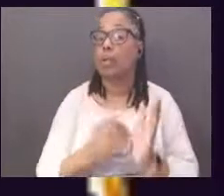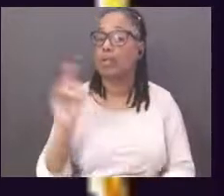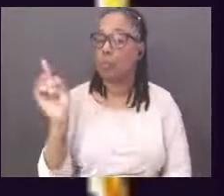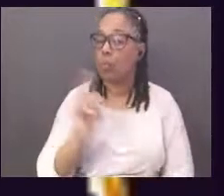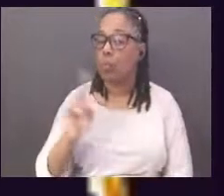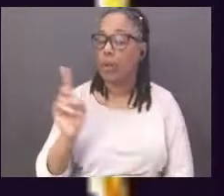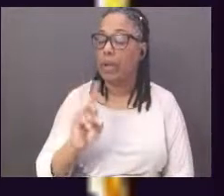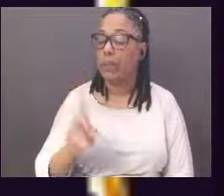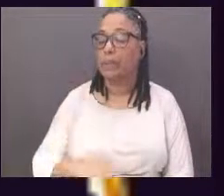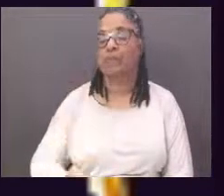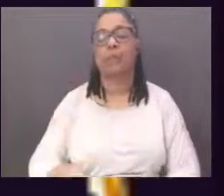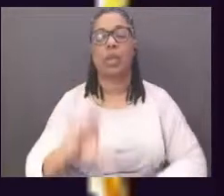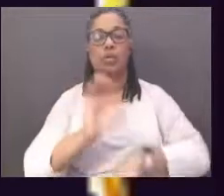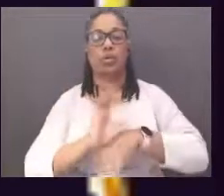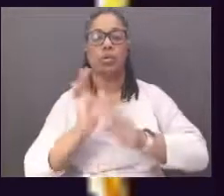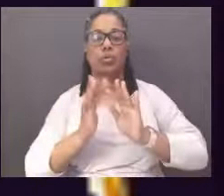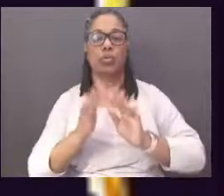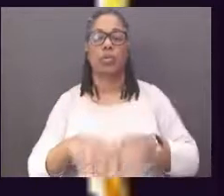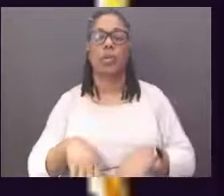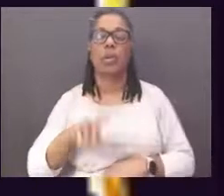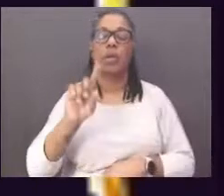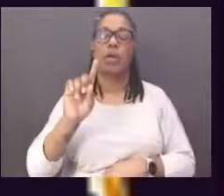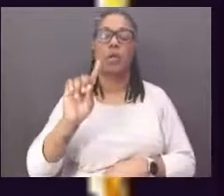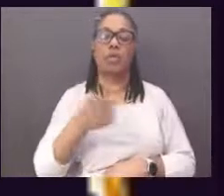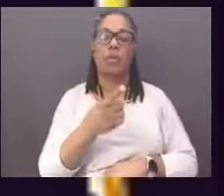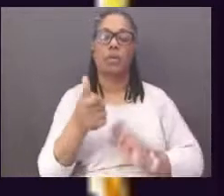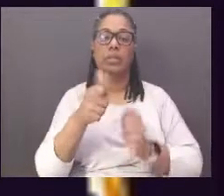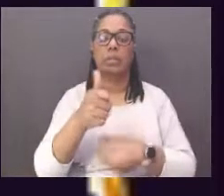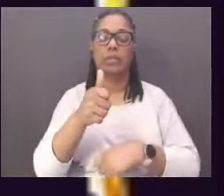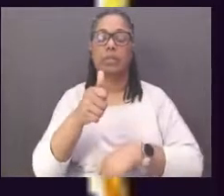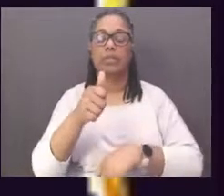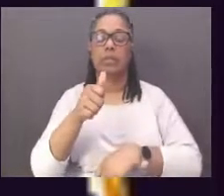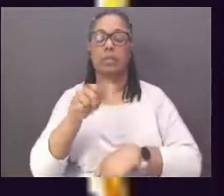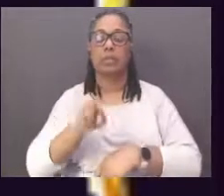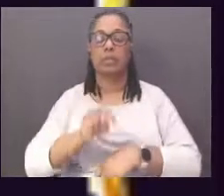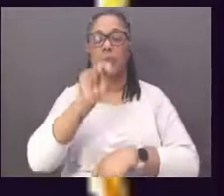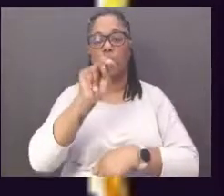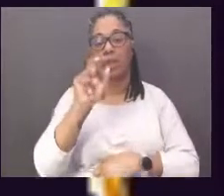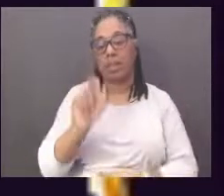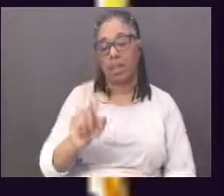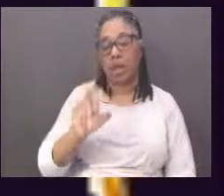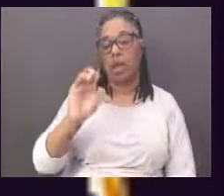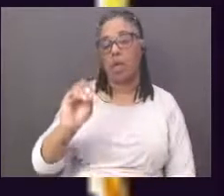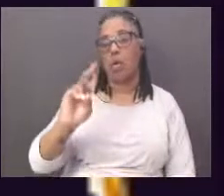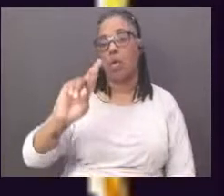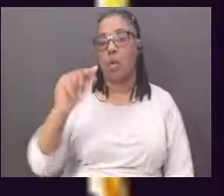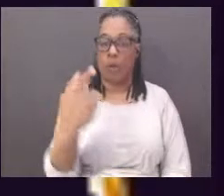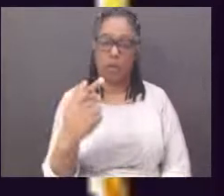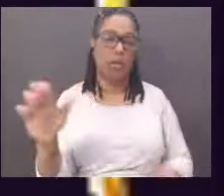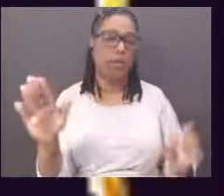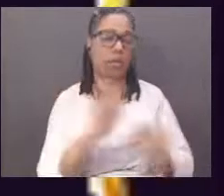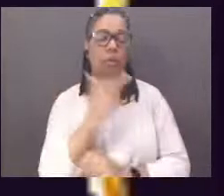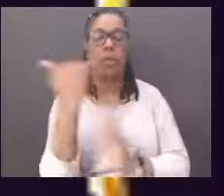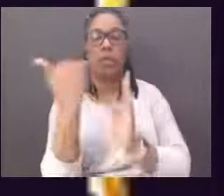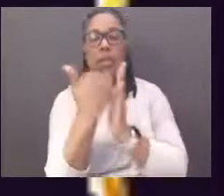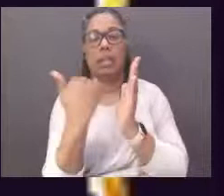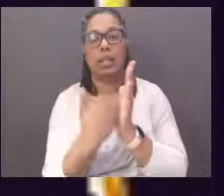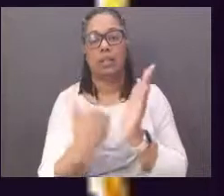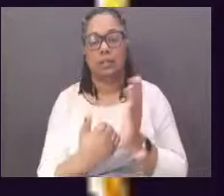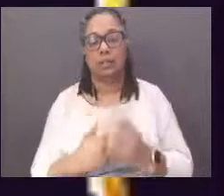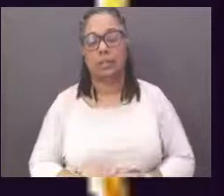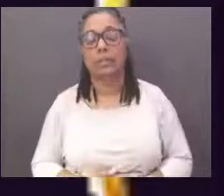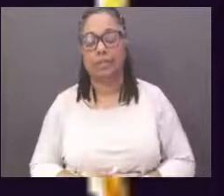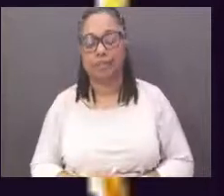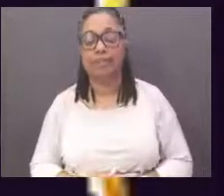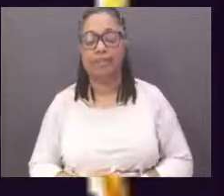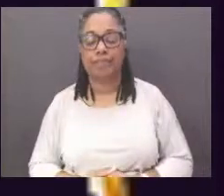on your website, firstbaptistnorth.org. That website is before you. You can find the entire list as we go to God